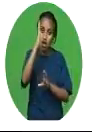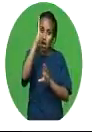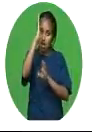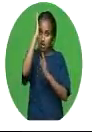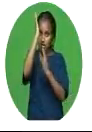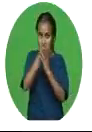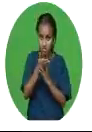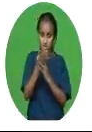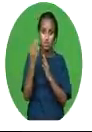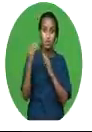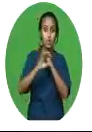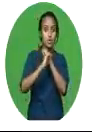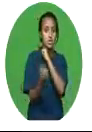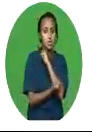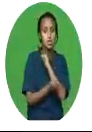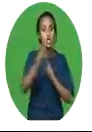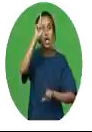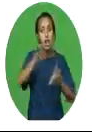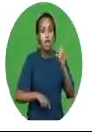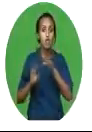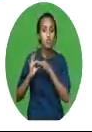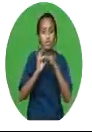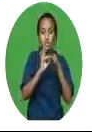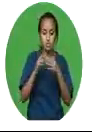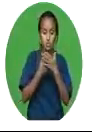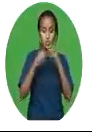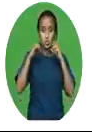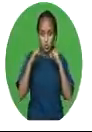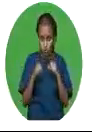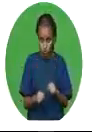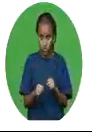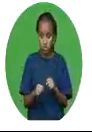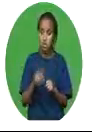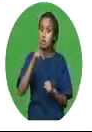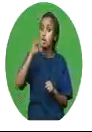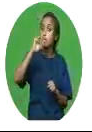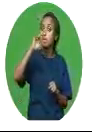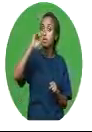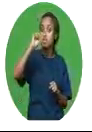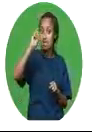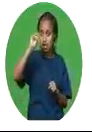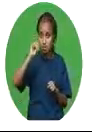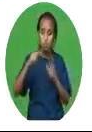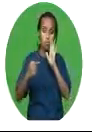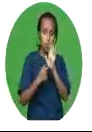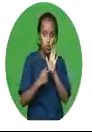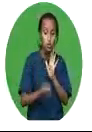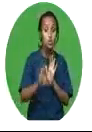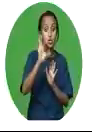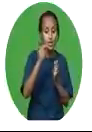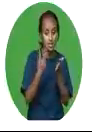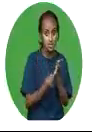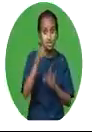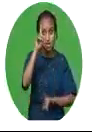used to establish a line of intersection that will contain the piercing point. To find the piercing point